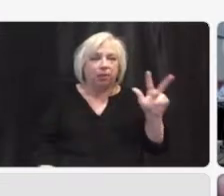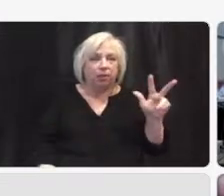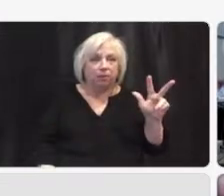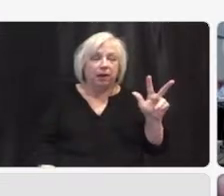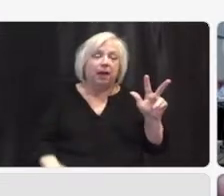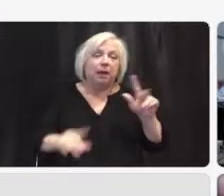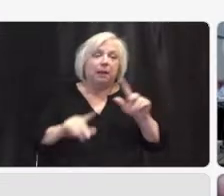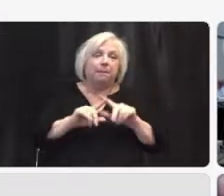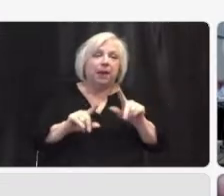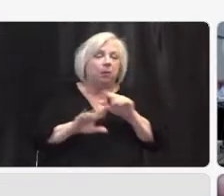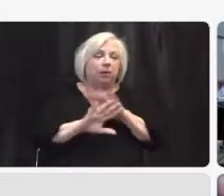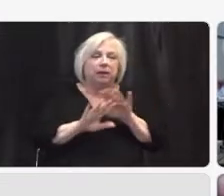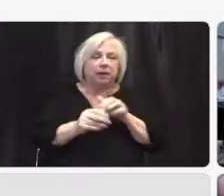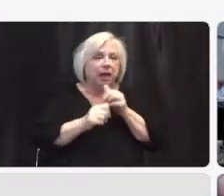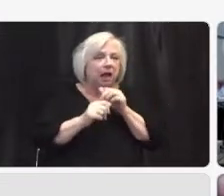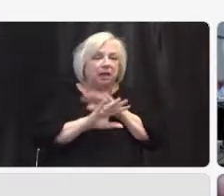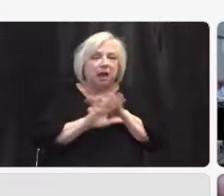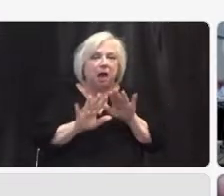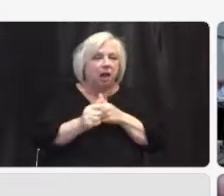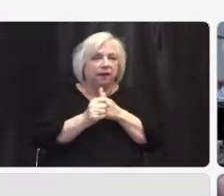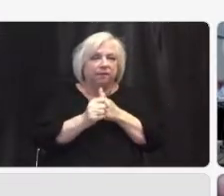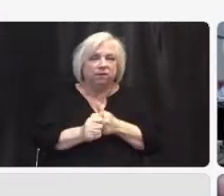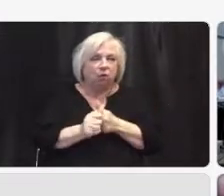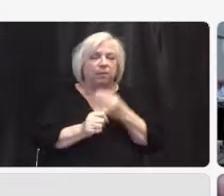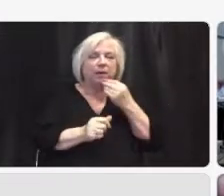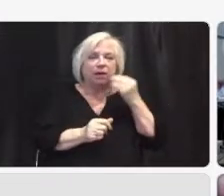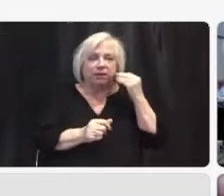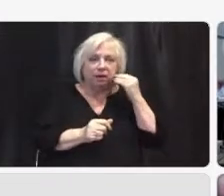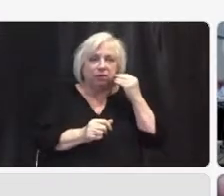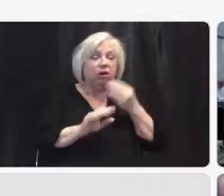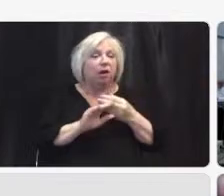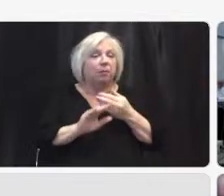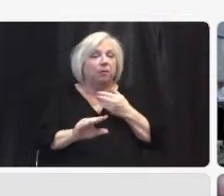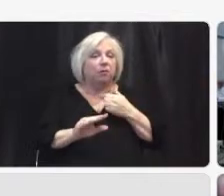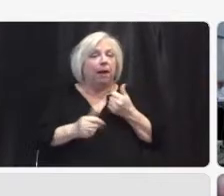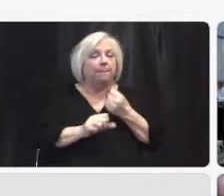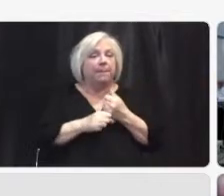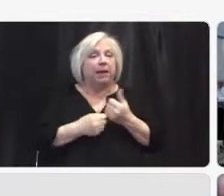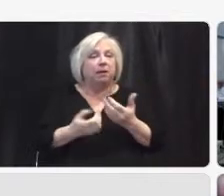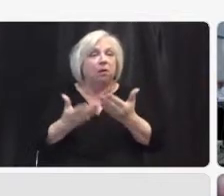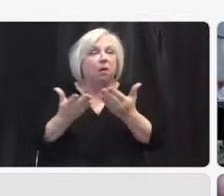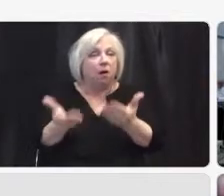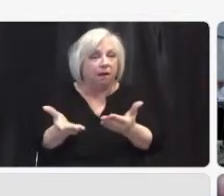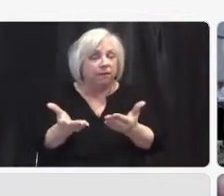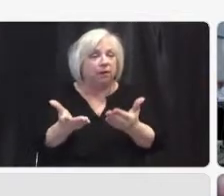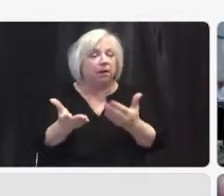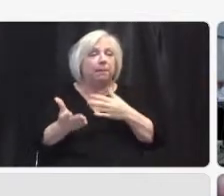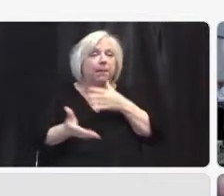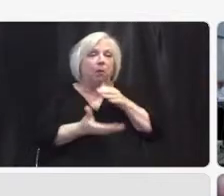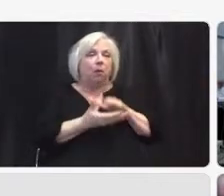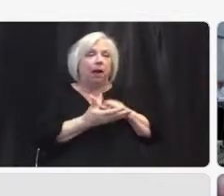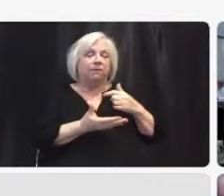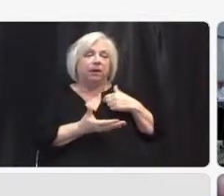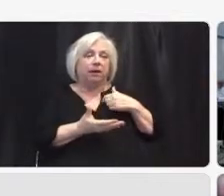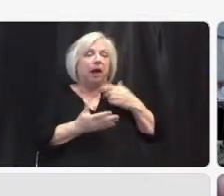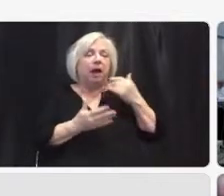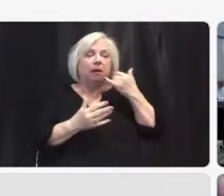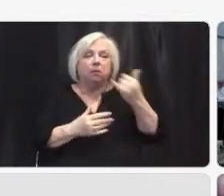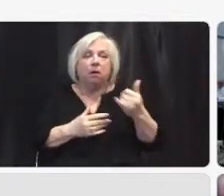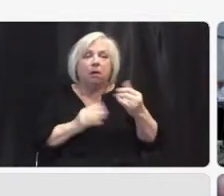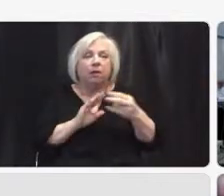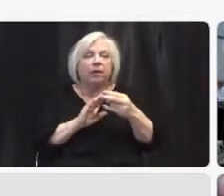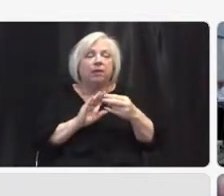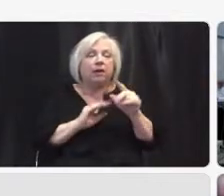was non-conforming residential. And before making the offer, my wife and I proceeded by calling the zoning